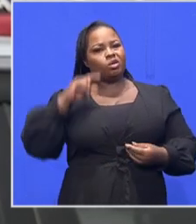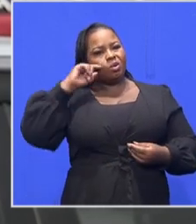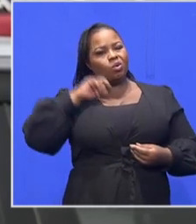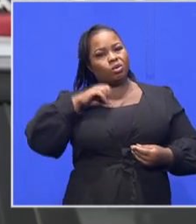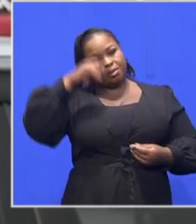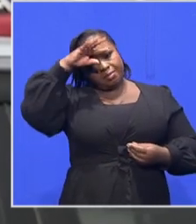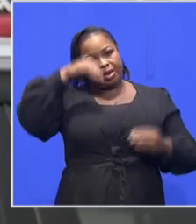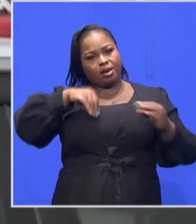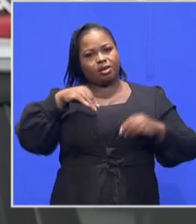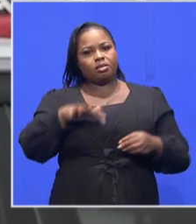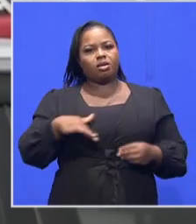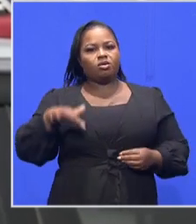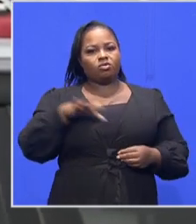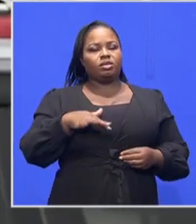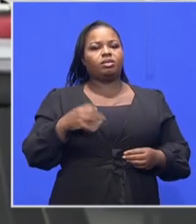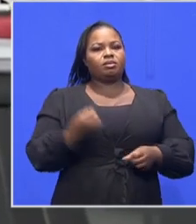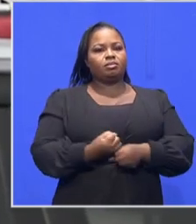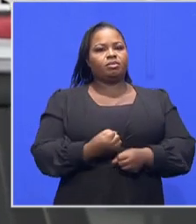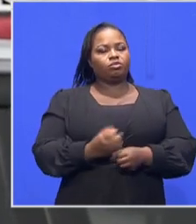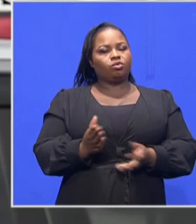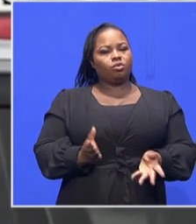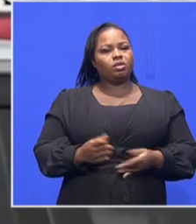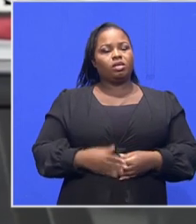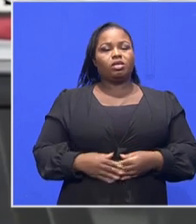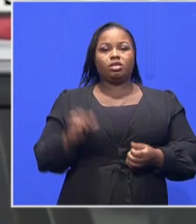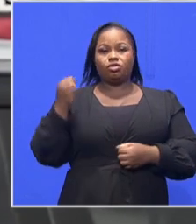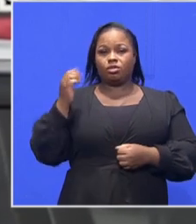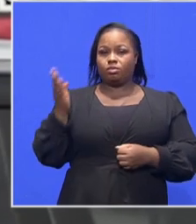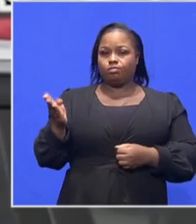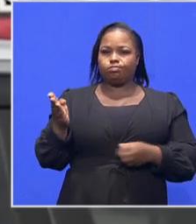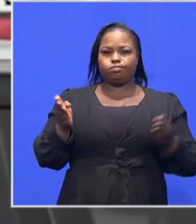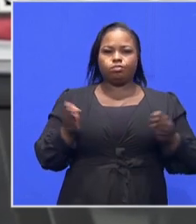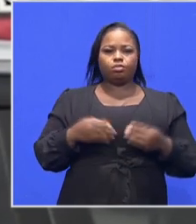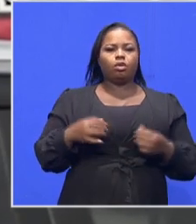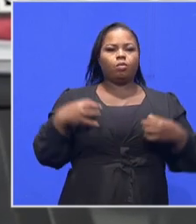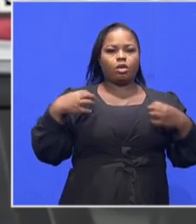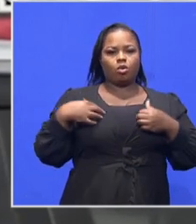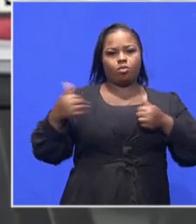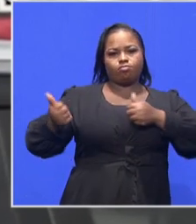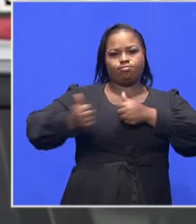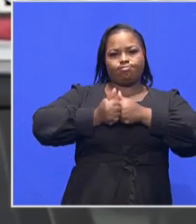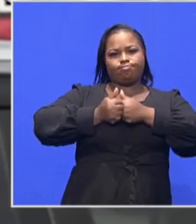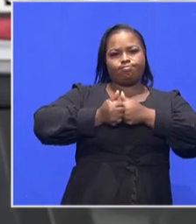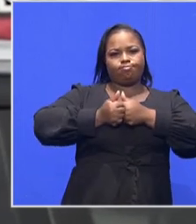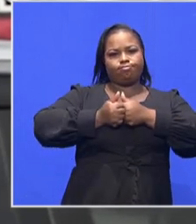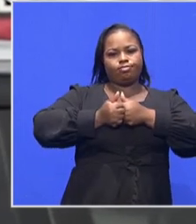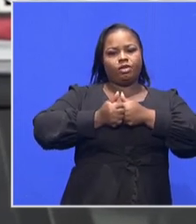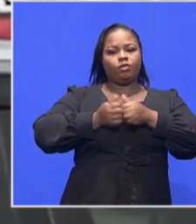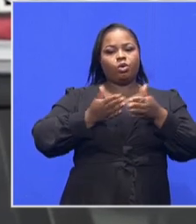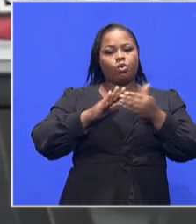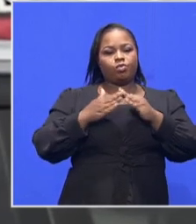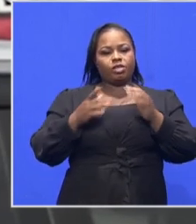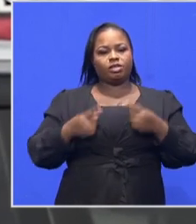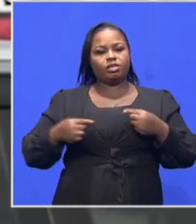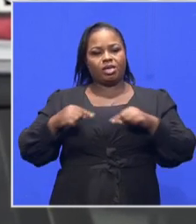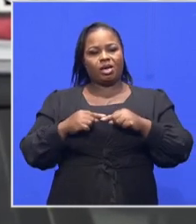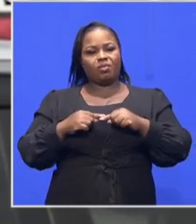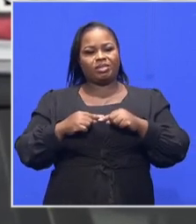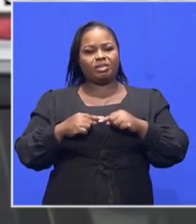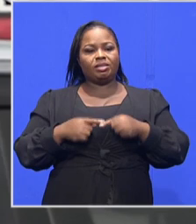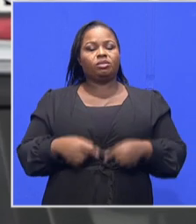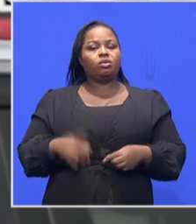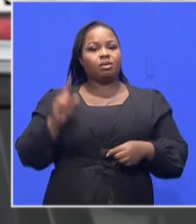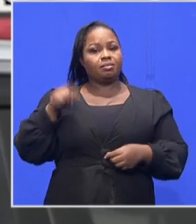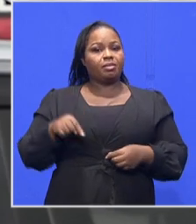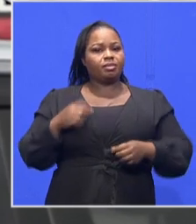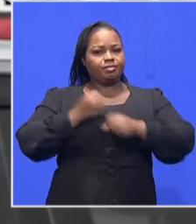areas, generate industry. Industry that must be co-owned, joint ventured by our communities. Industries that must